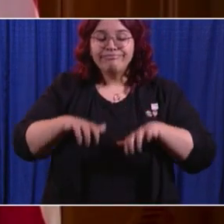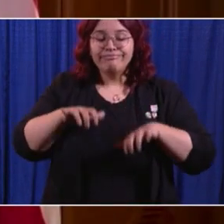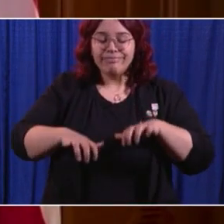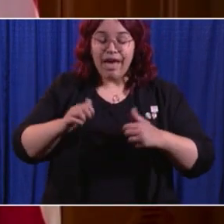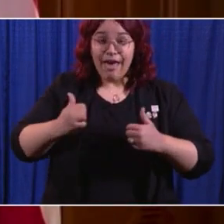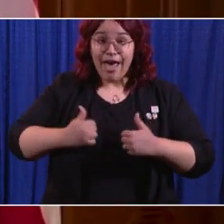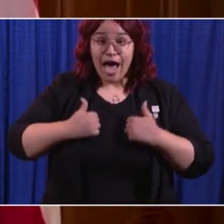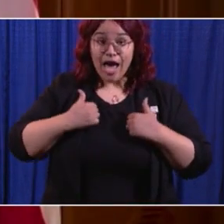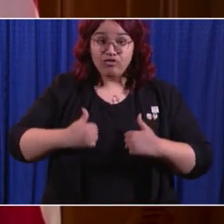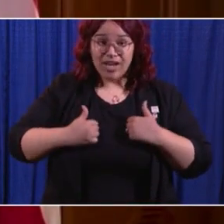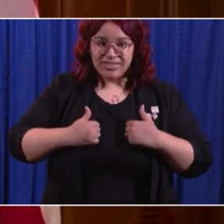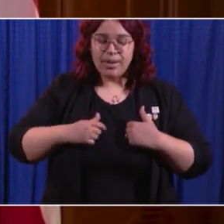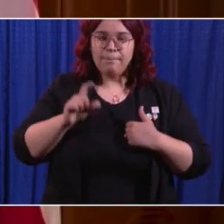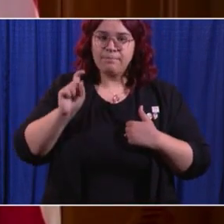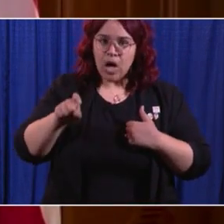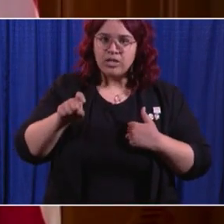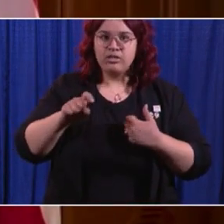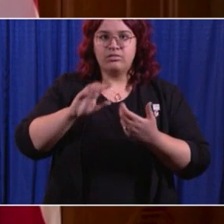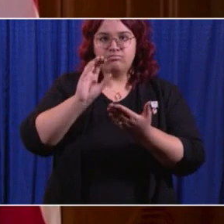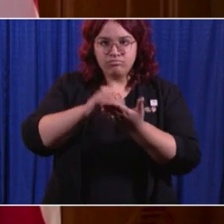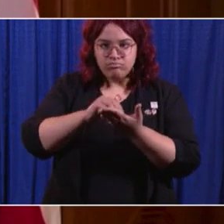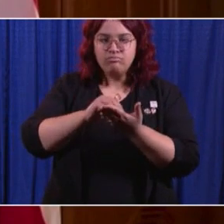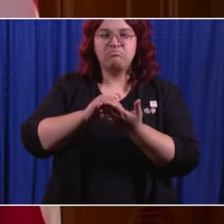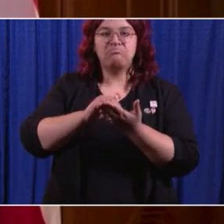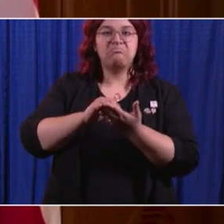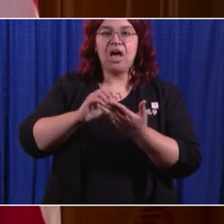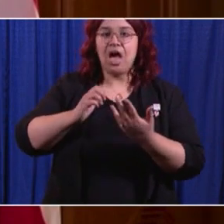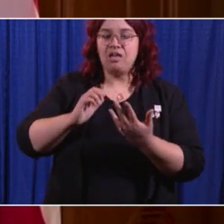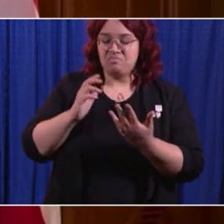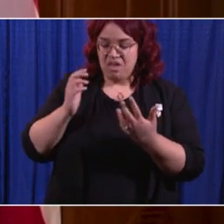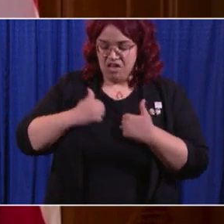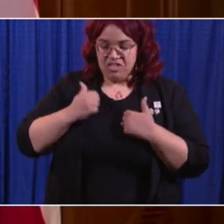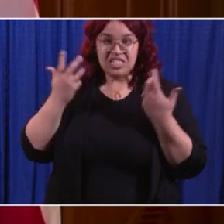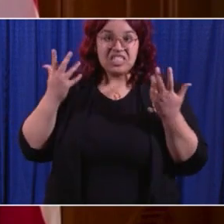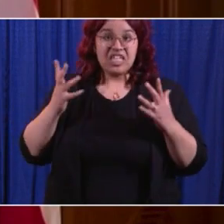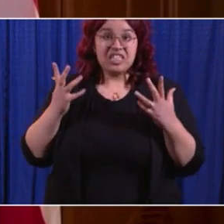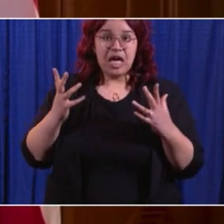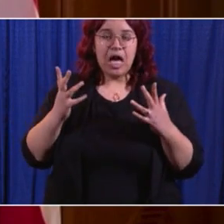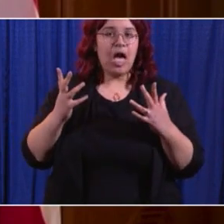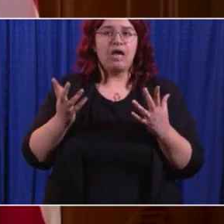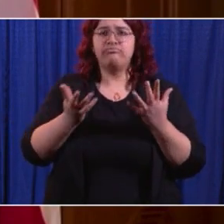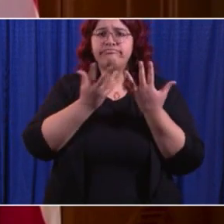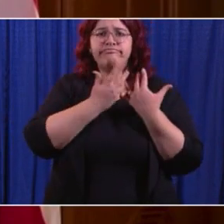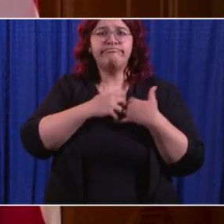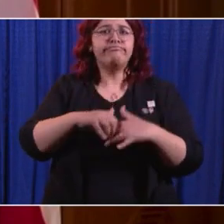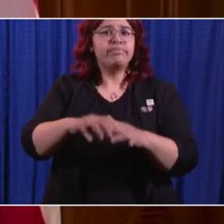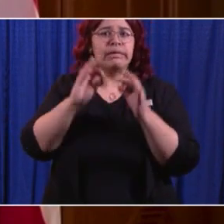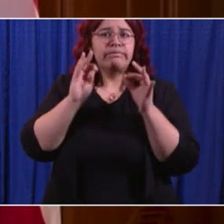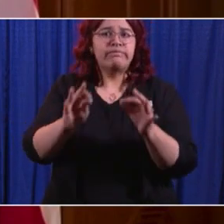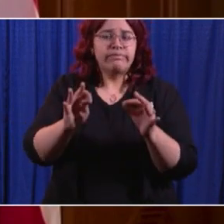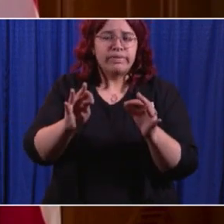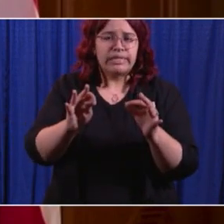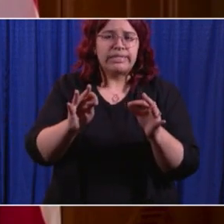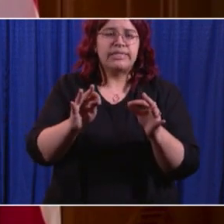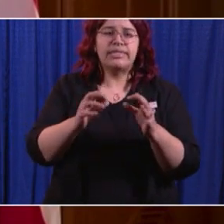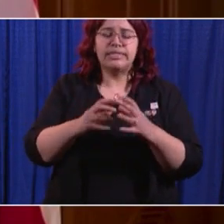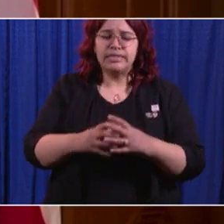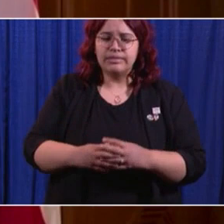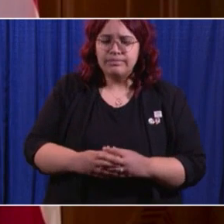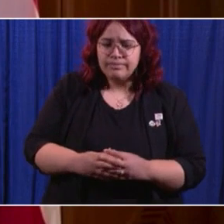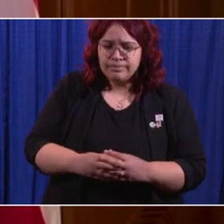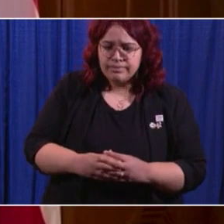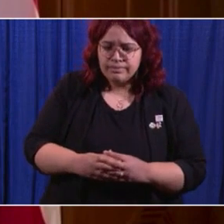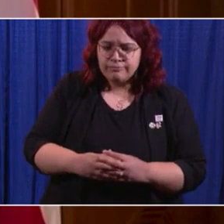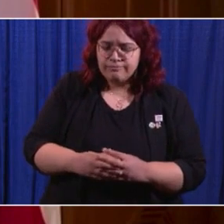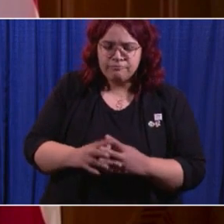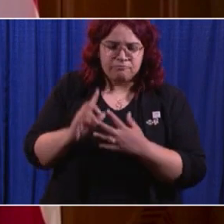very friendly, the whole thing that's taking place, for what I hear. The majority are on board with the